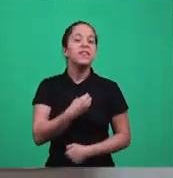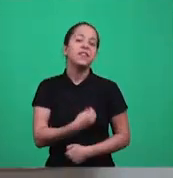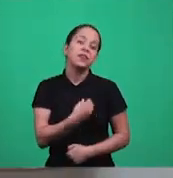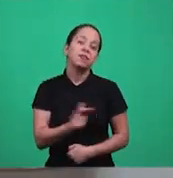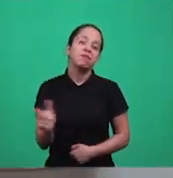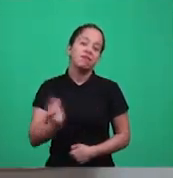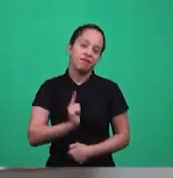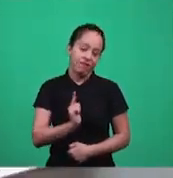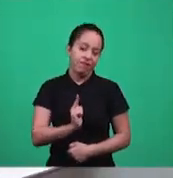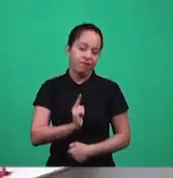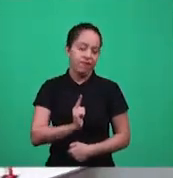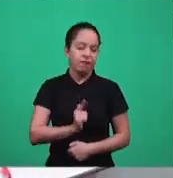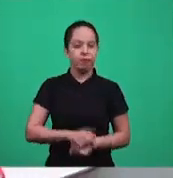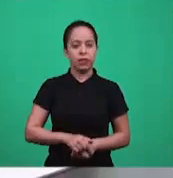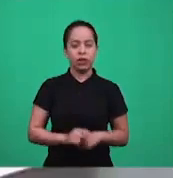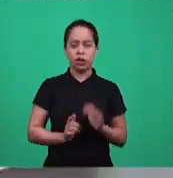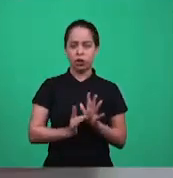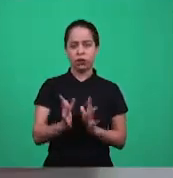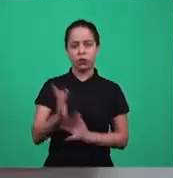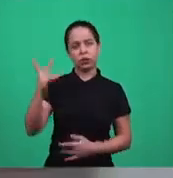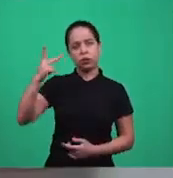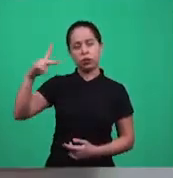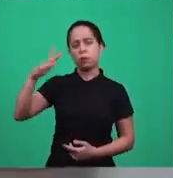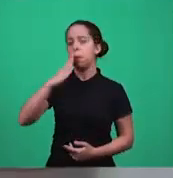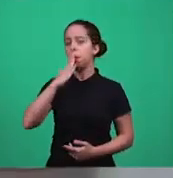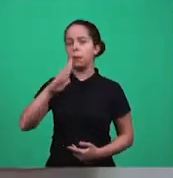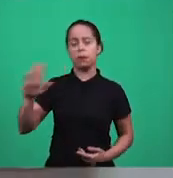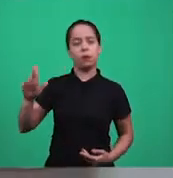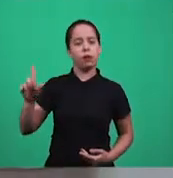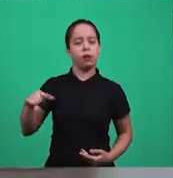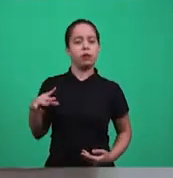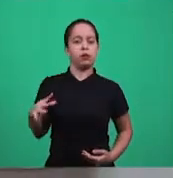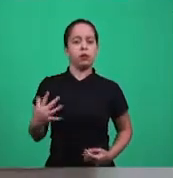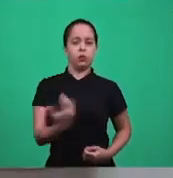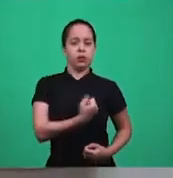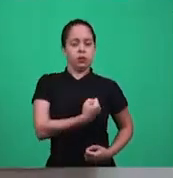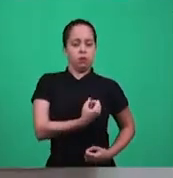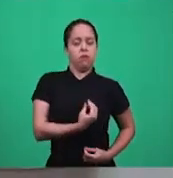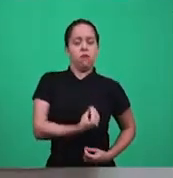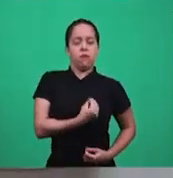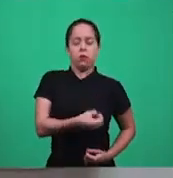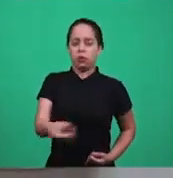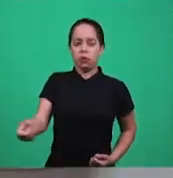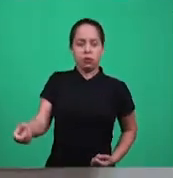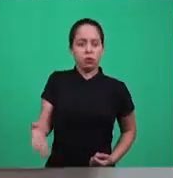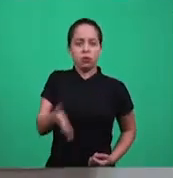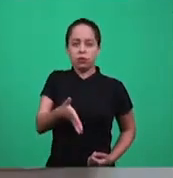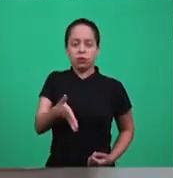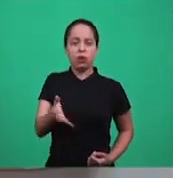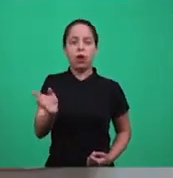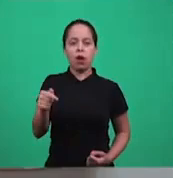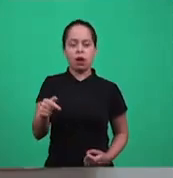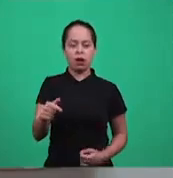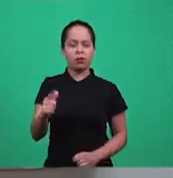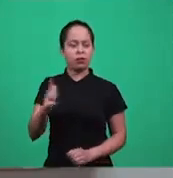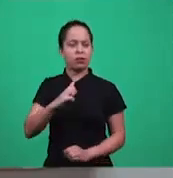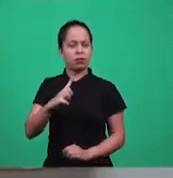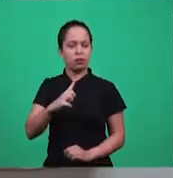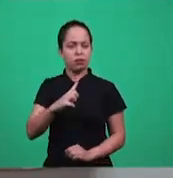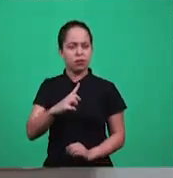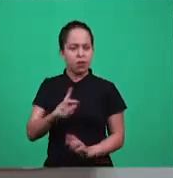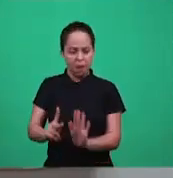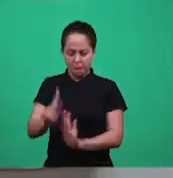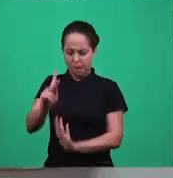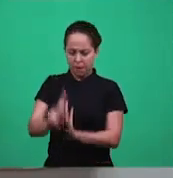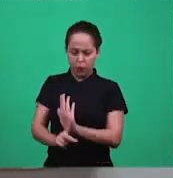religion and the new birth. Salvation is to live after